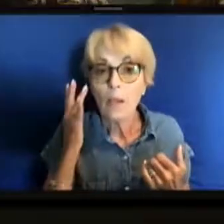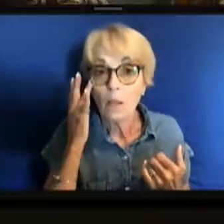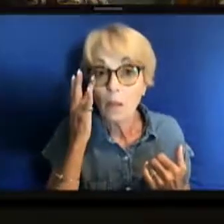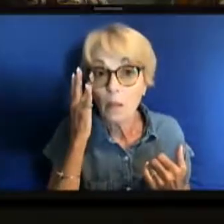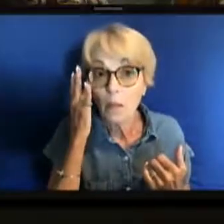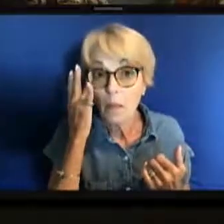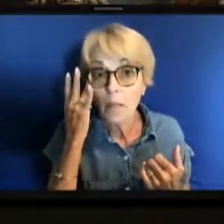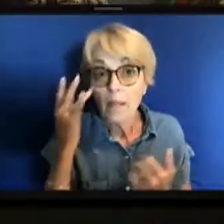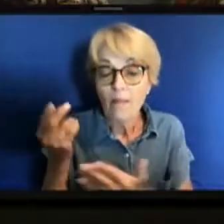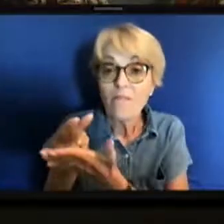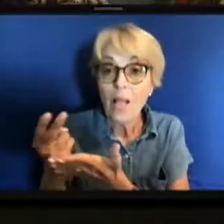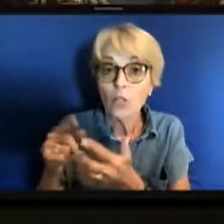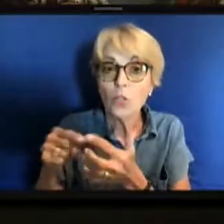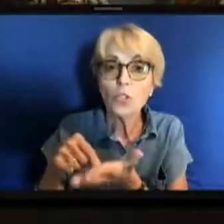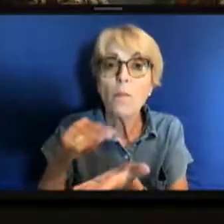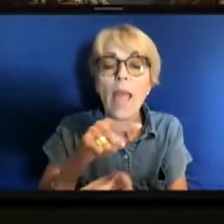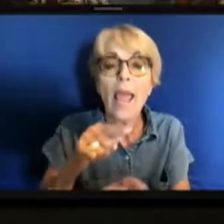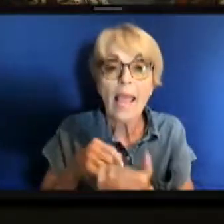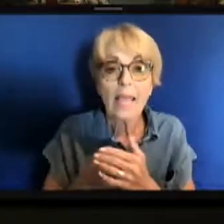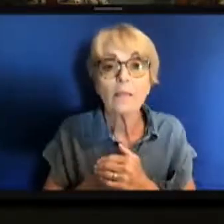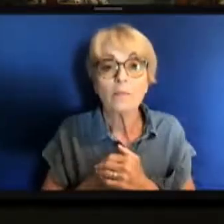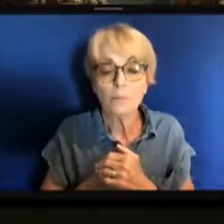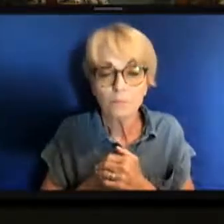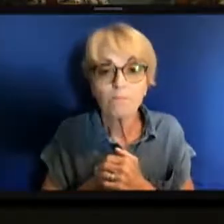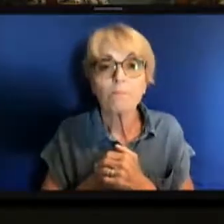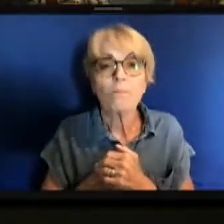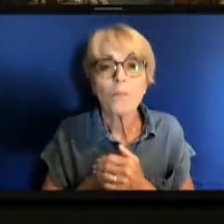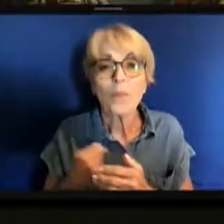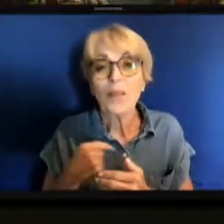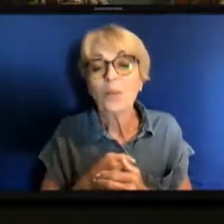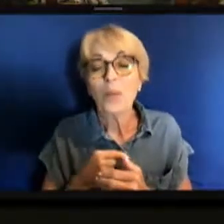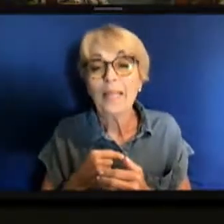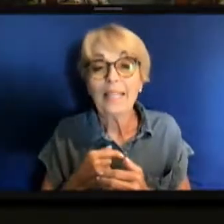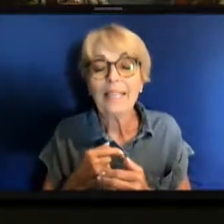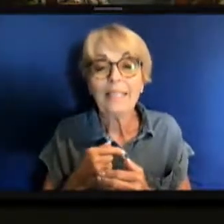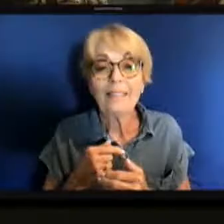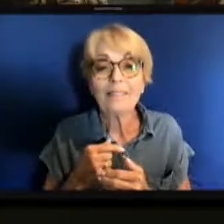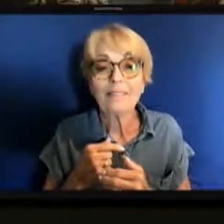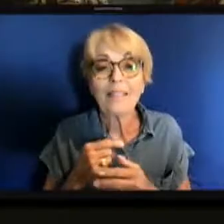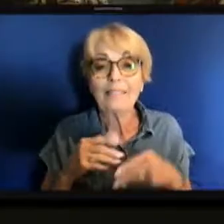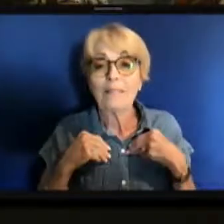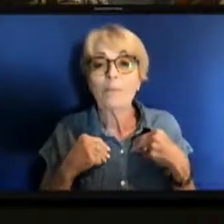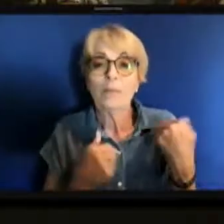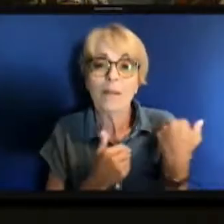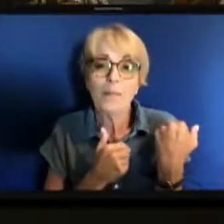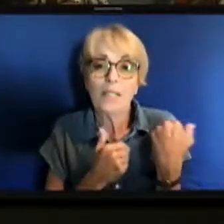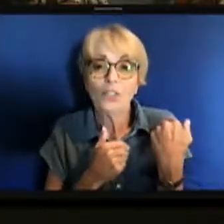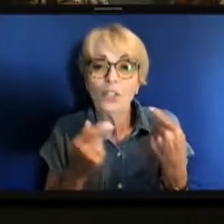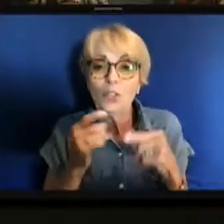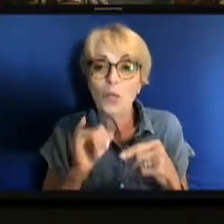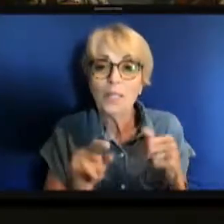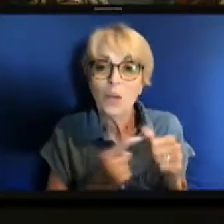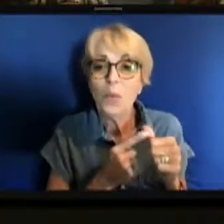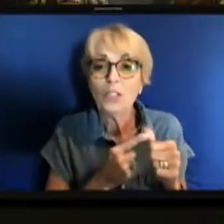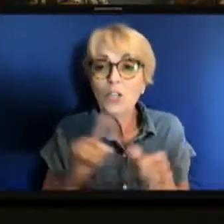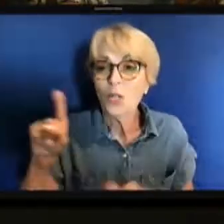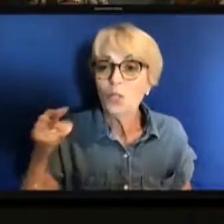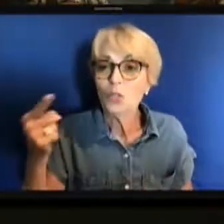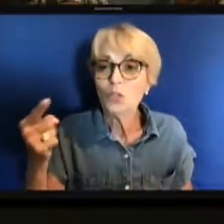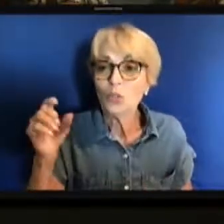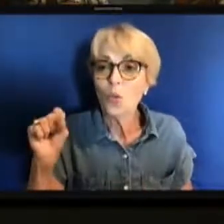we, kind of obligated ourselves to during the original sole source when we